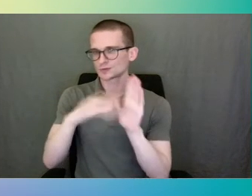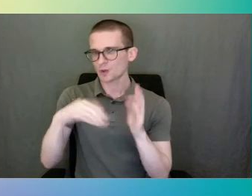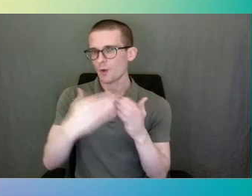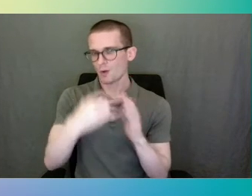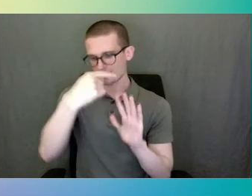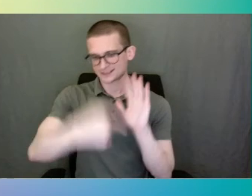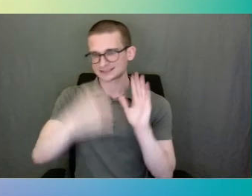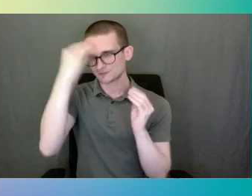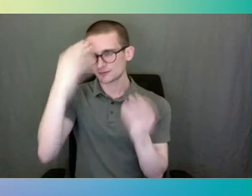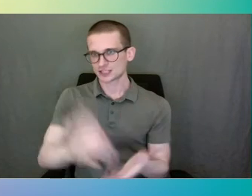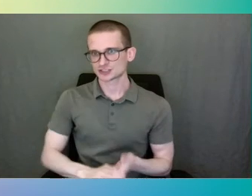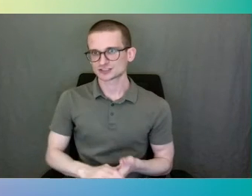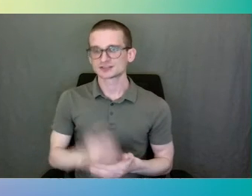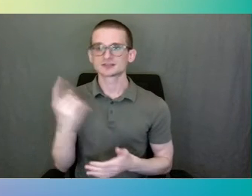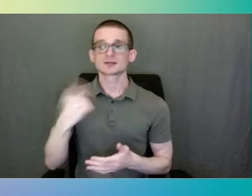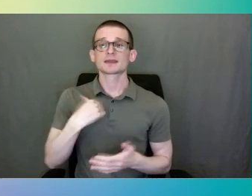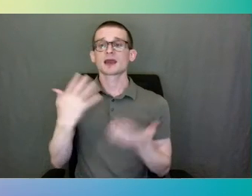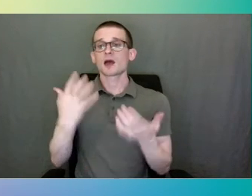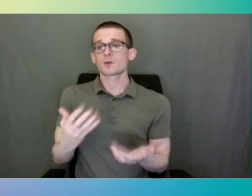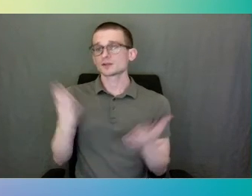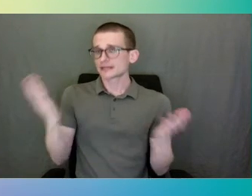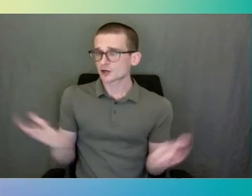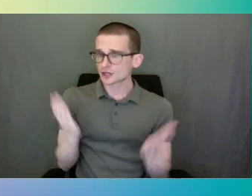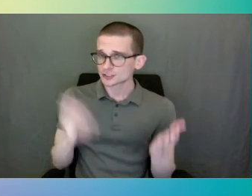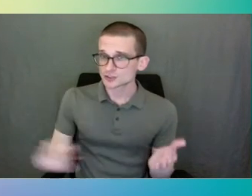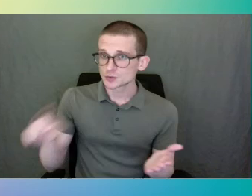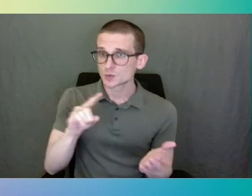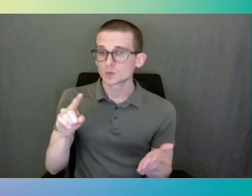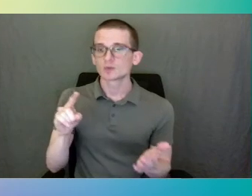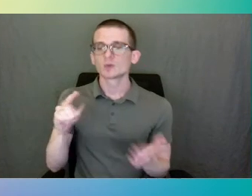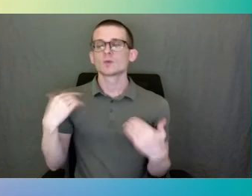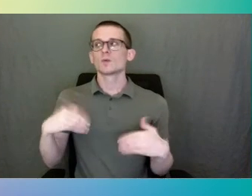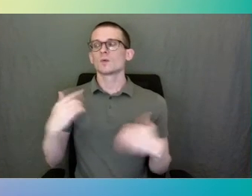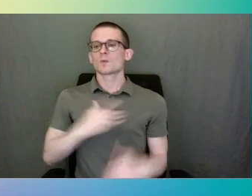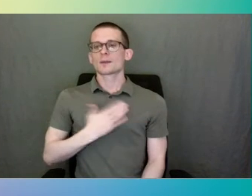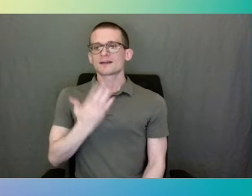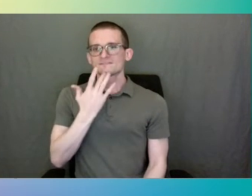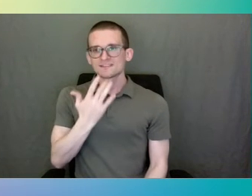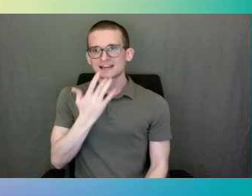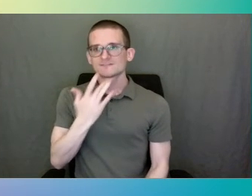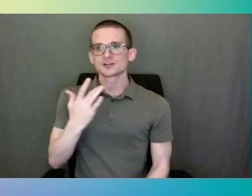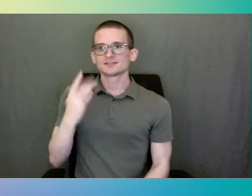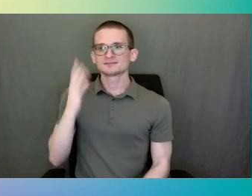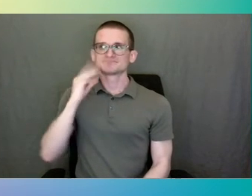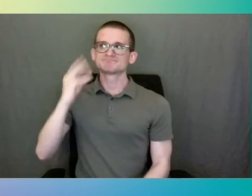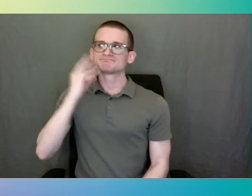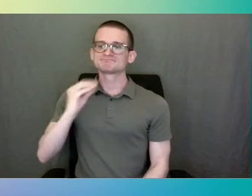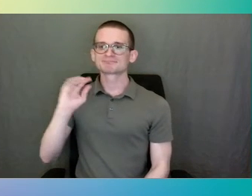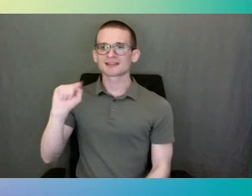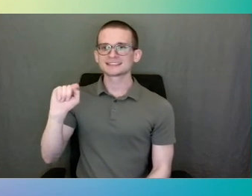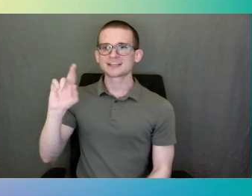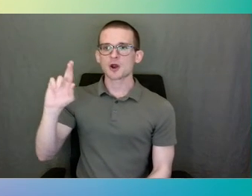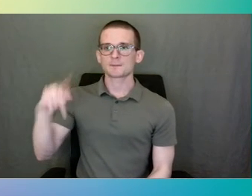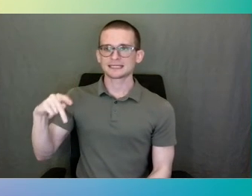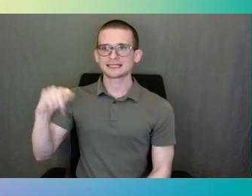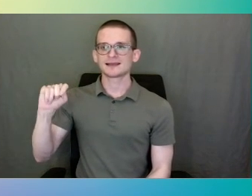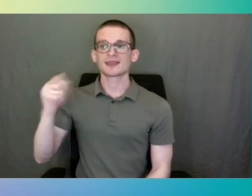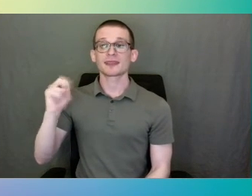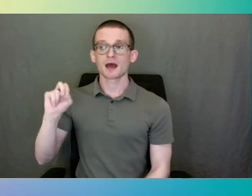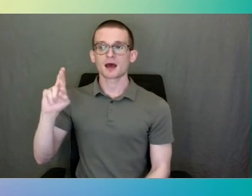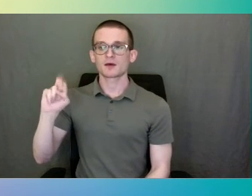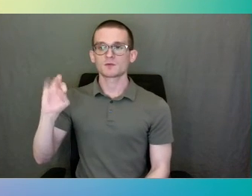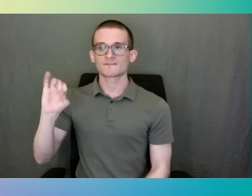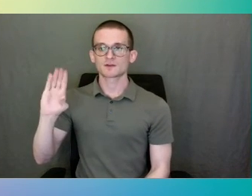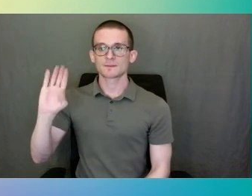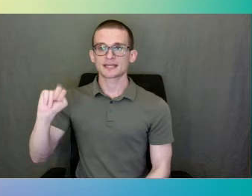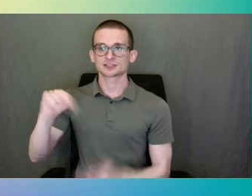of the favorite experiences I've ever had at the Reformation Project conference 2 Octobers ago, was I got to interview publicly